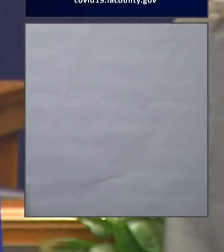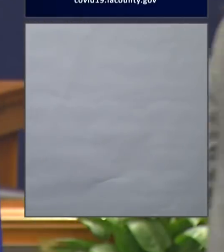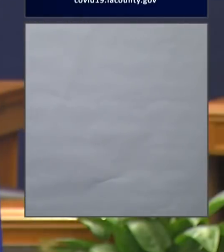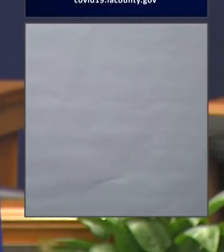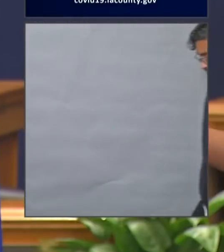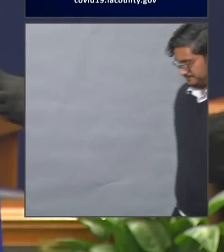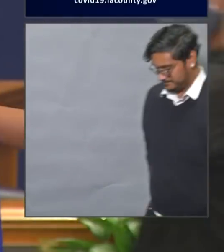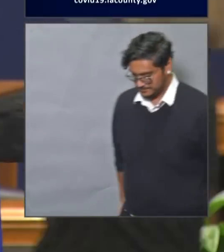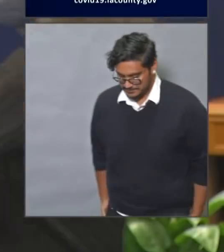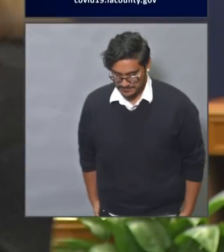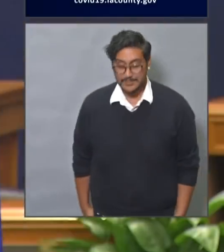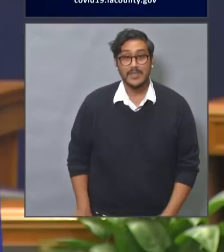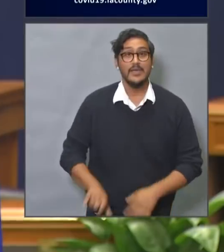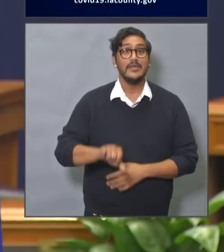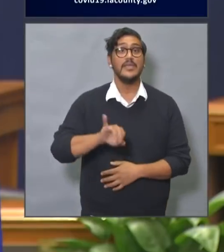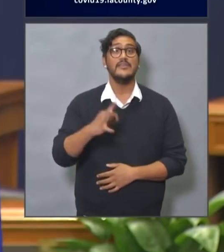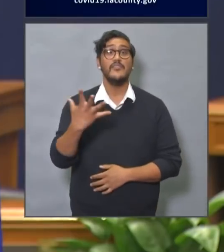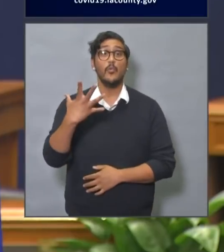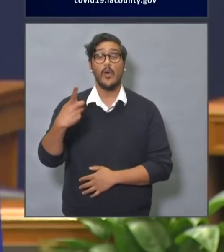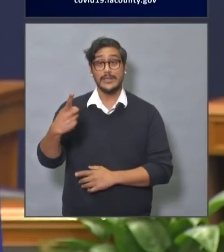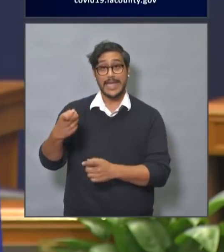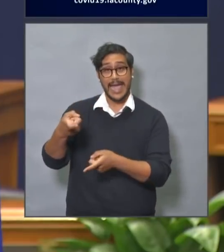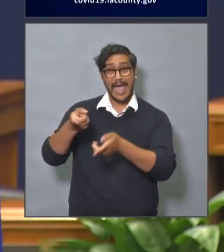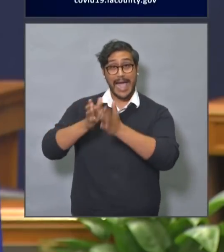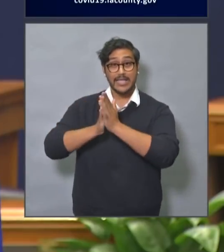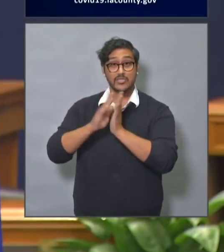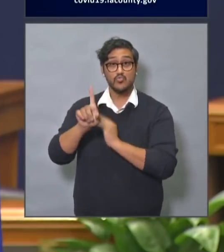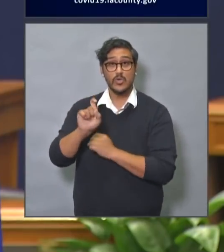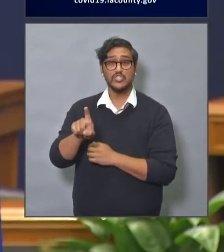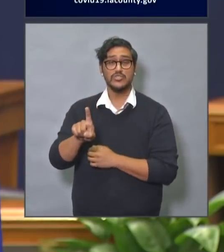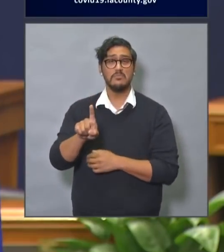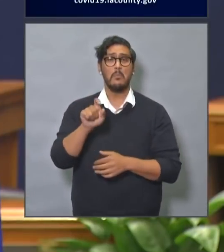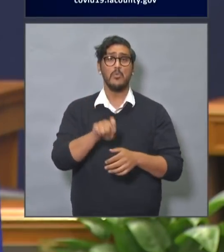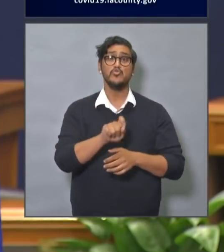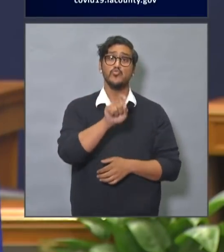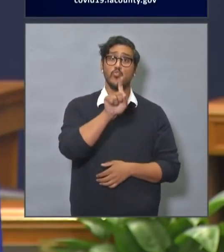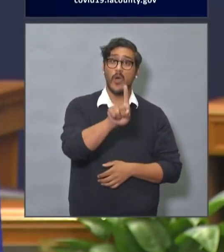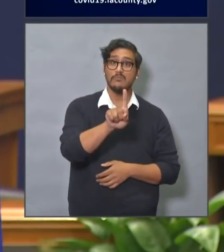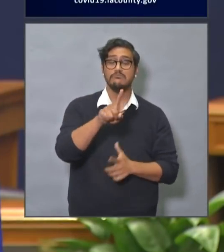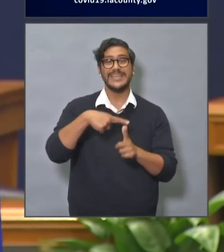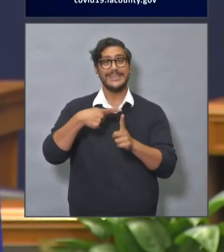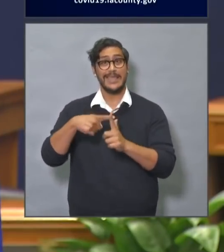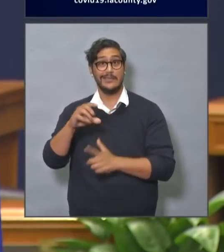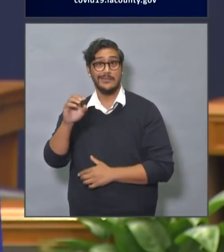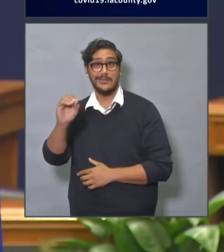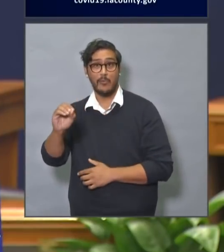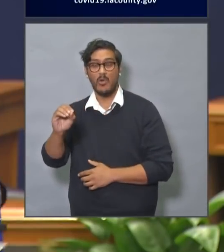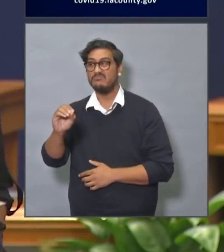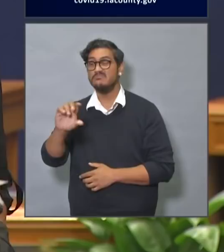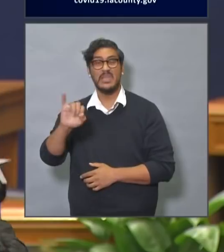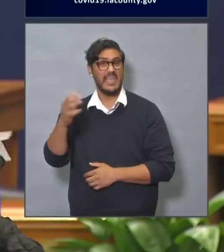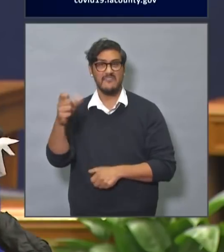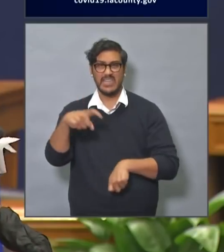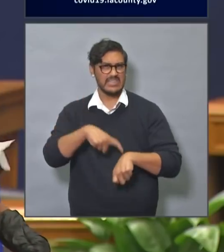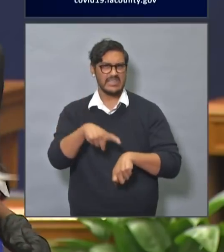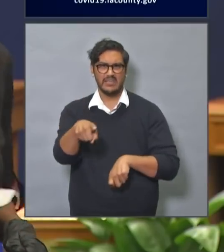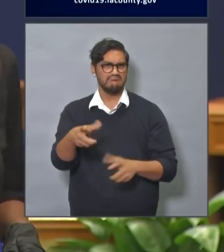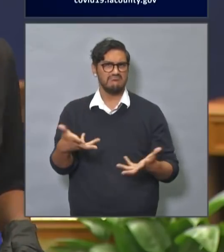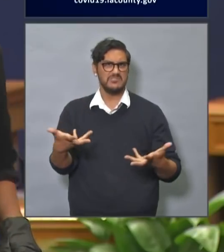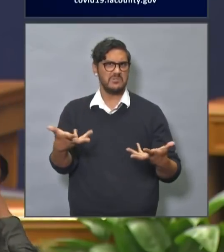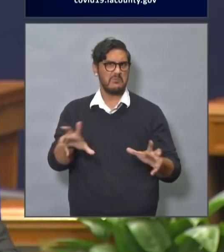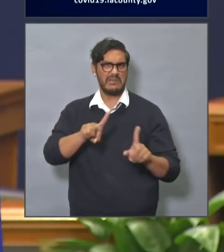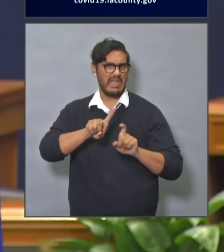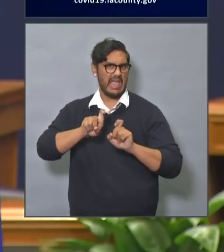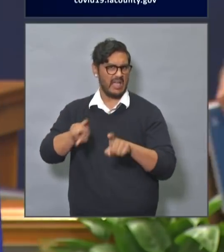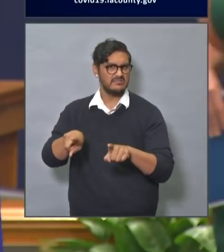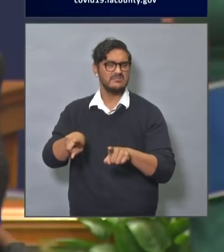Ladies and gentlemen, if you wish to ask a question, please press 1, then 0 on your telephone keypad. You may withdraw your question at any time by repeating the